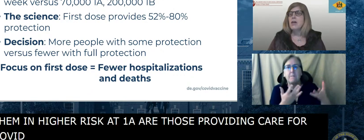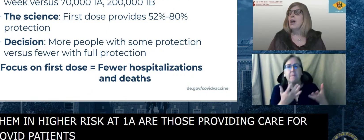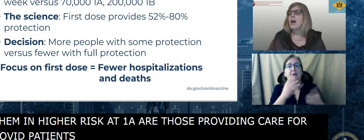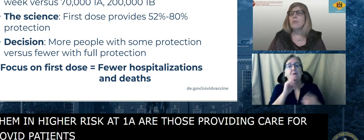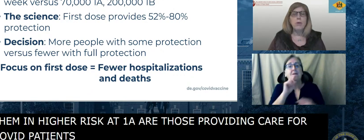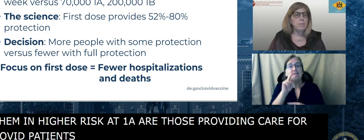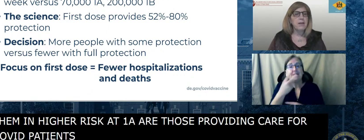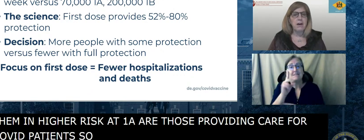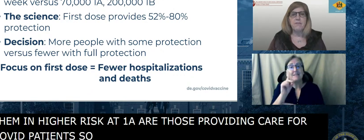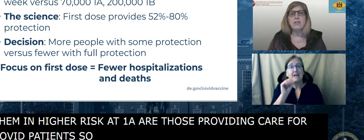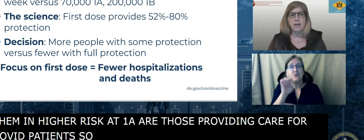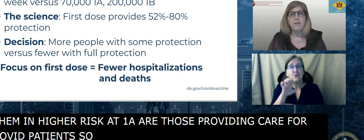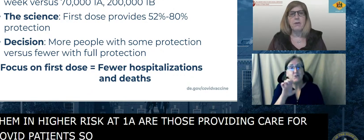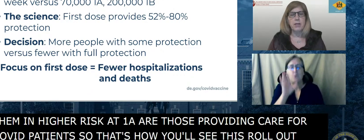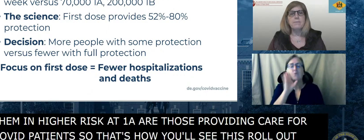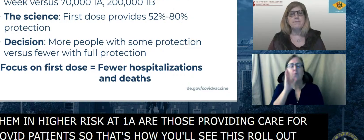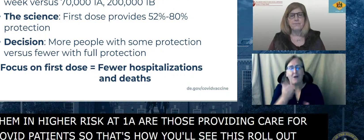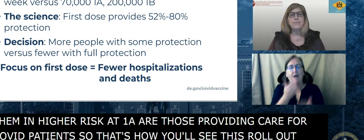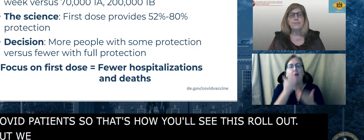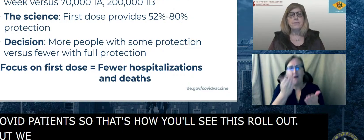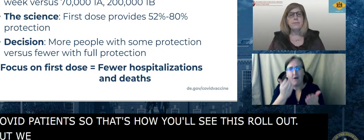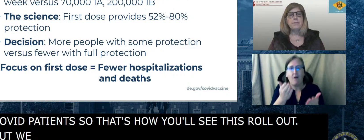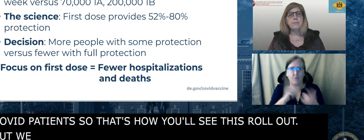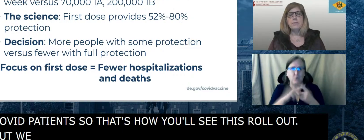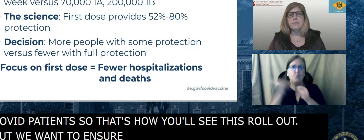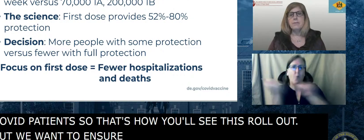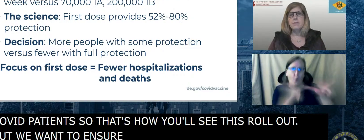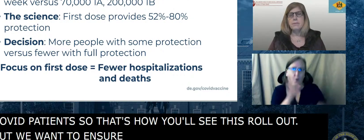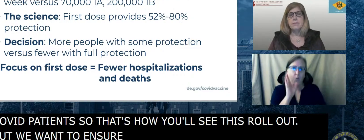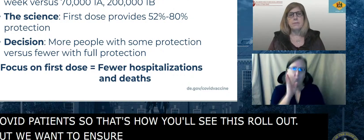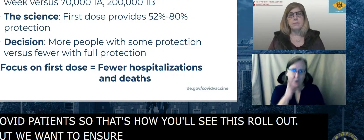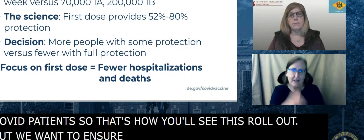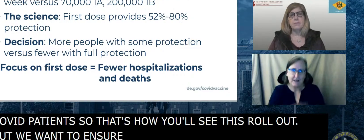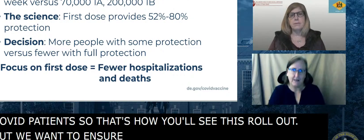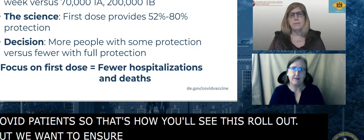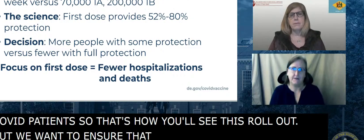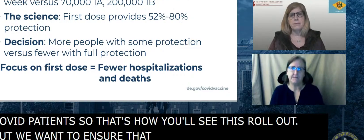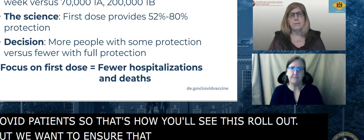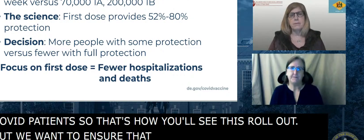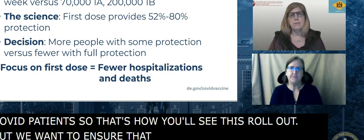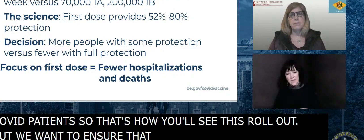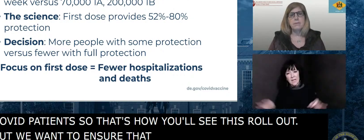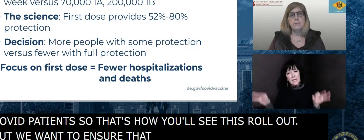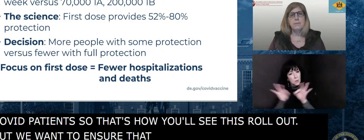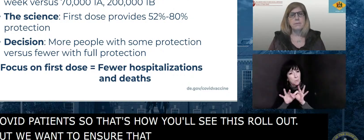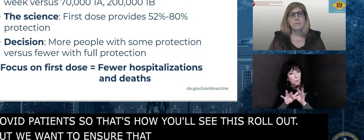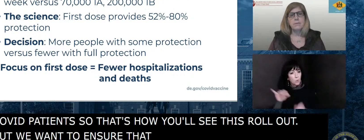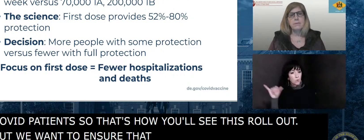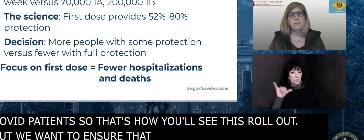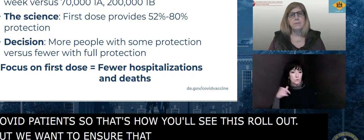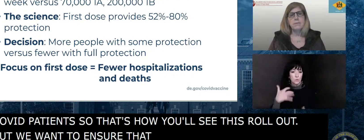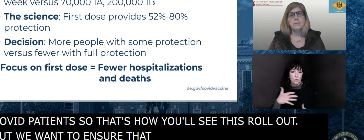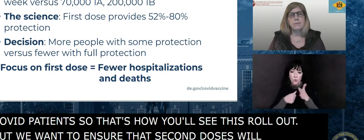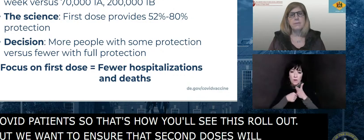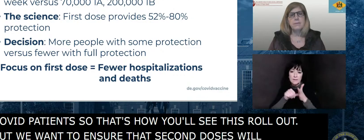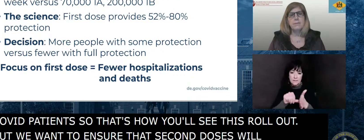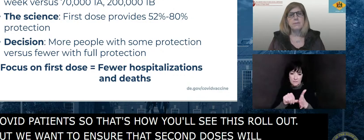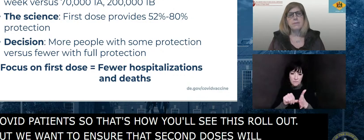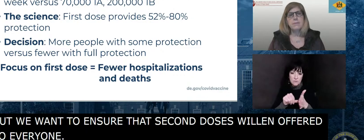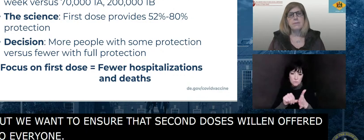doses will be offered to everyone. It's also important to point out, and this came